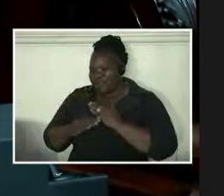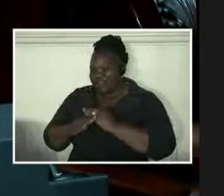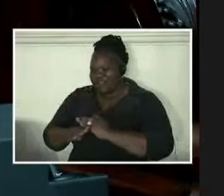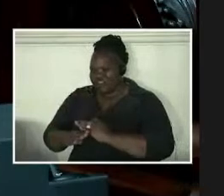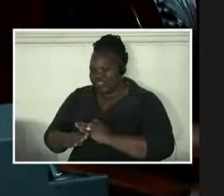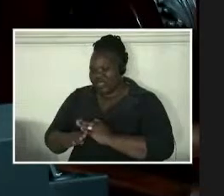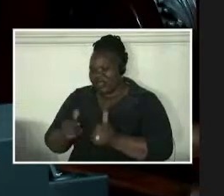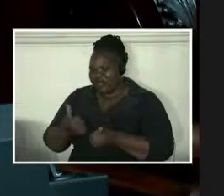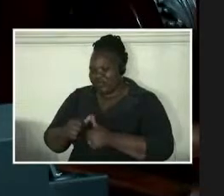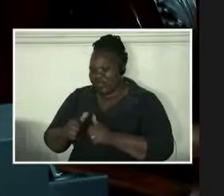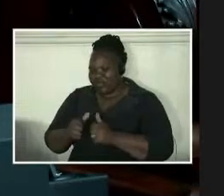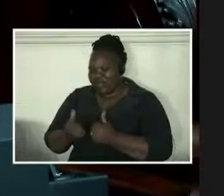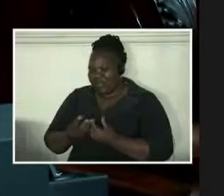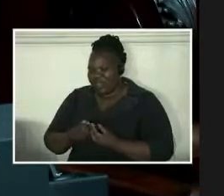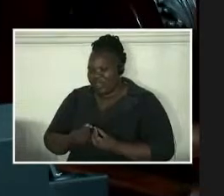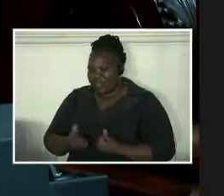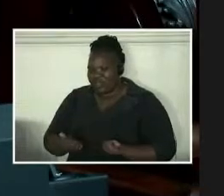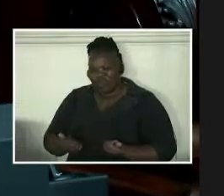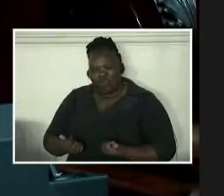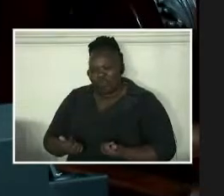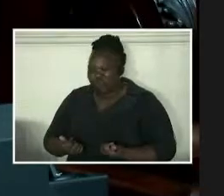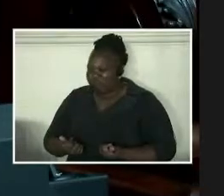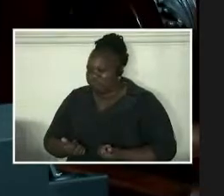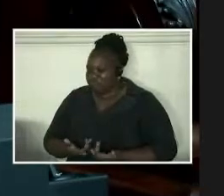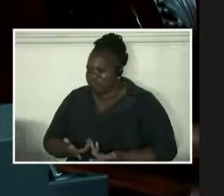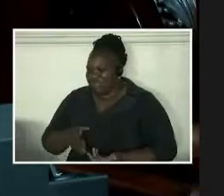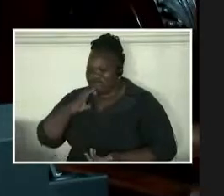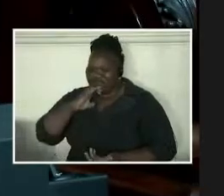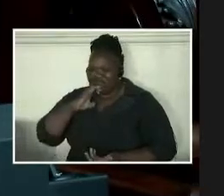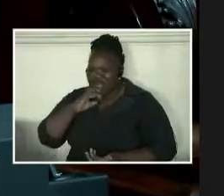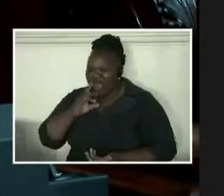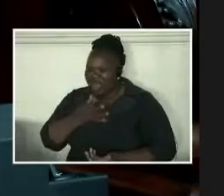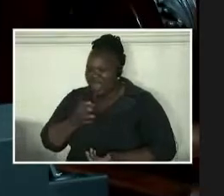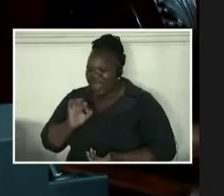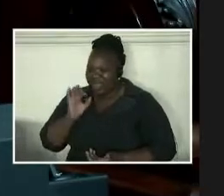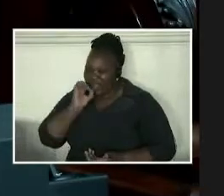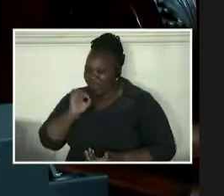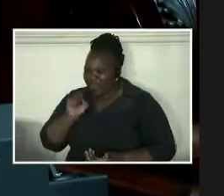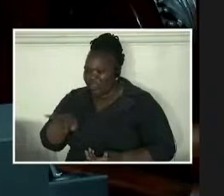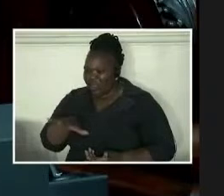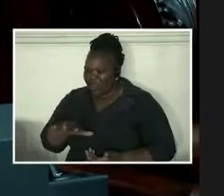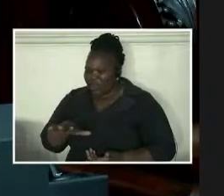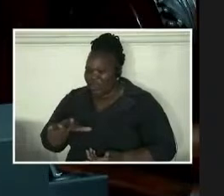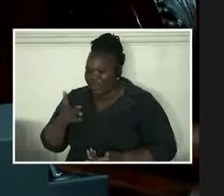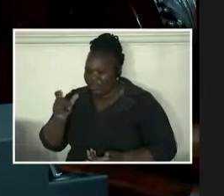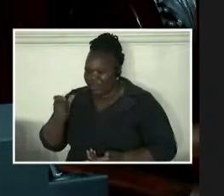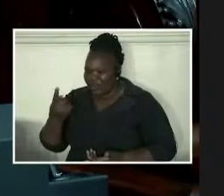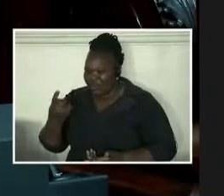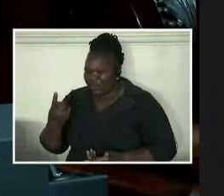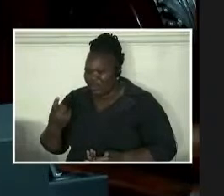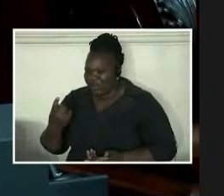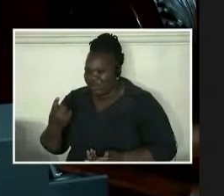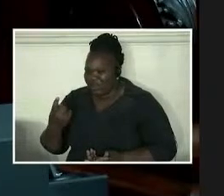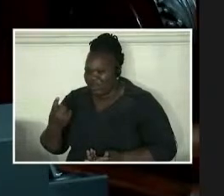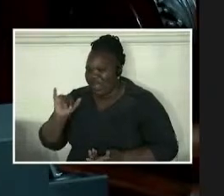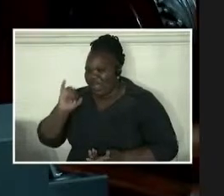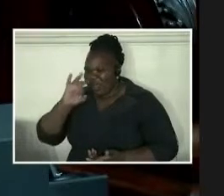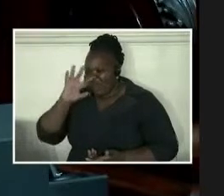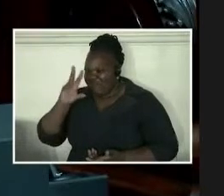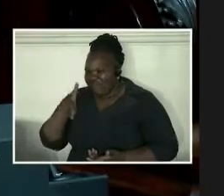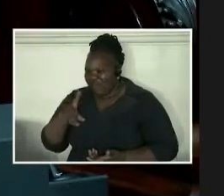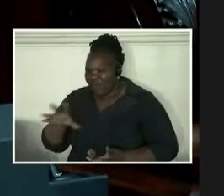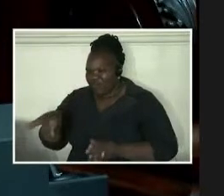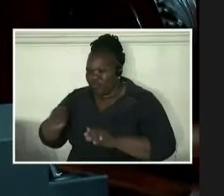misplaced ifp is tempted to seek local advice and involve other